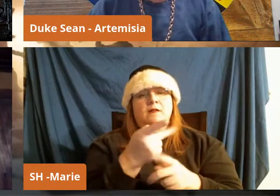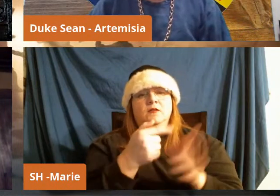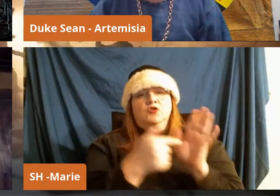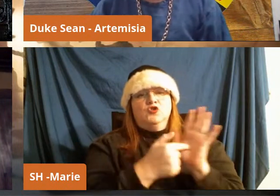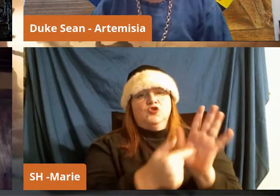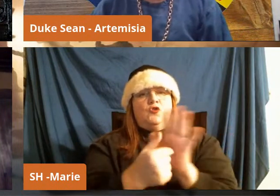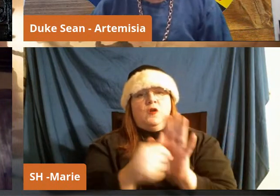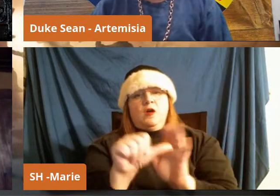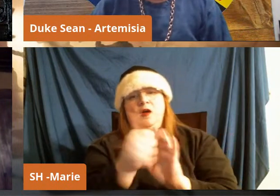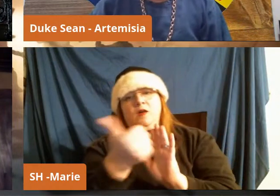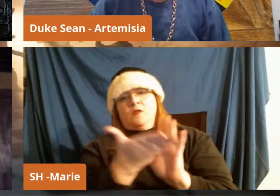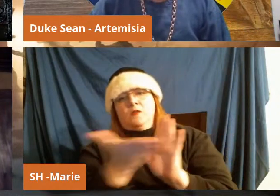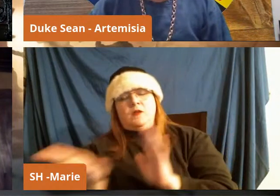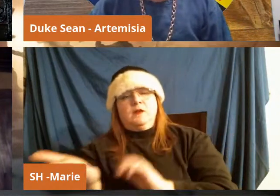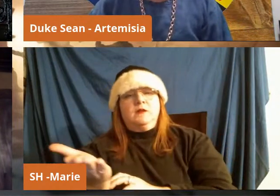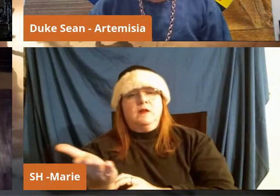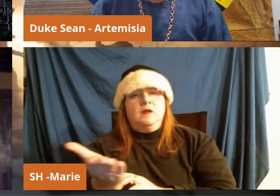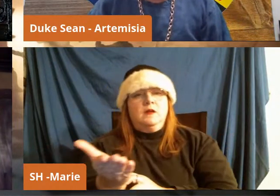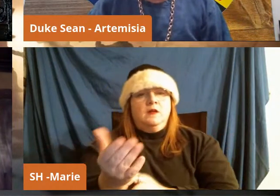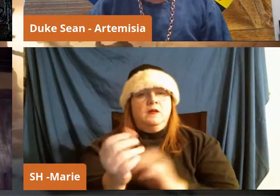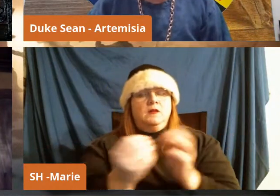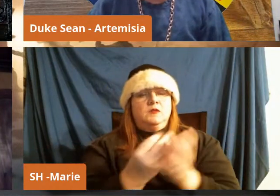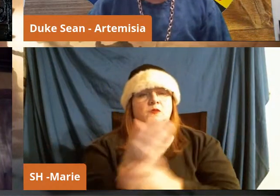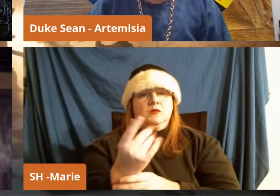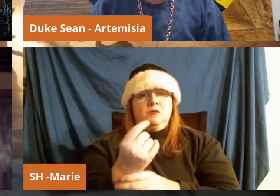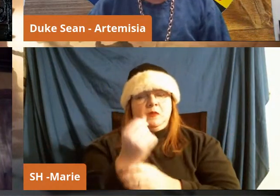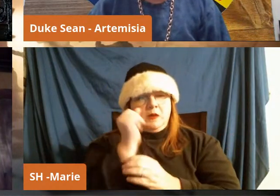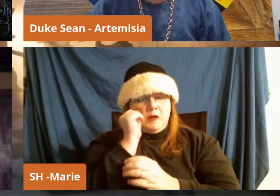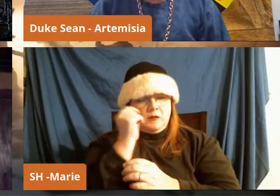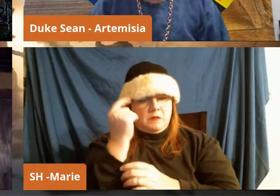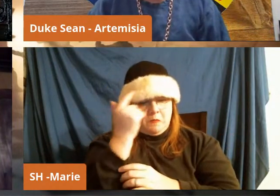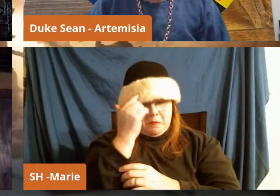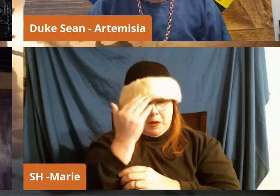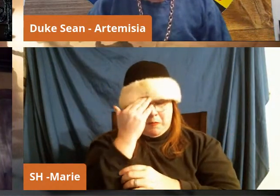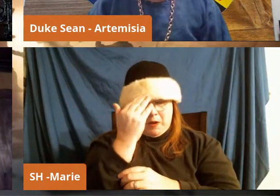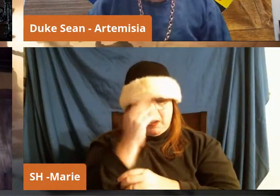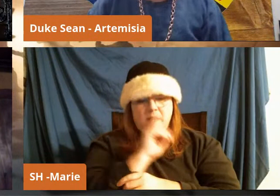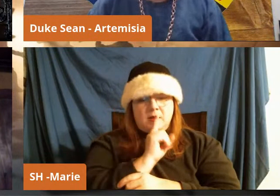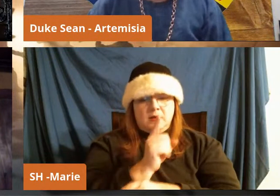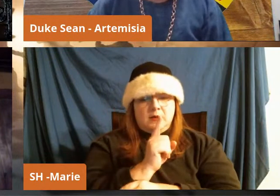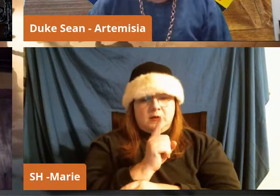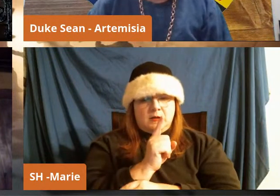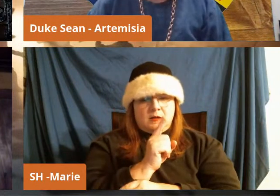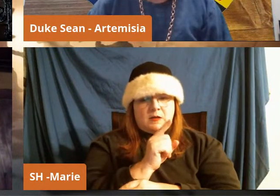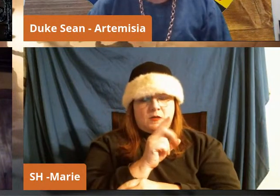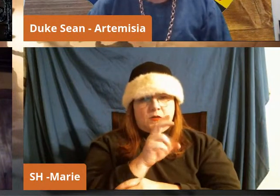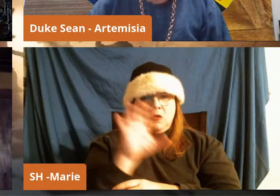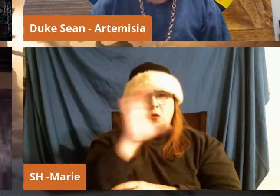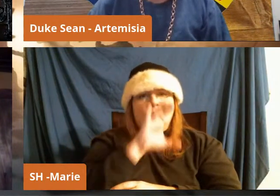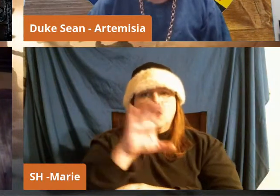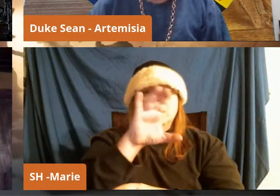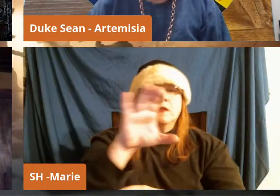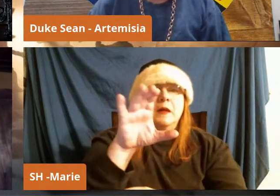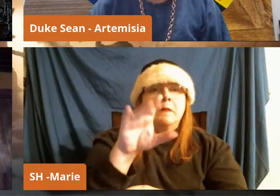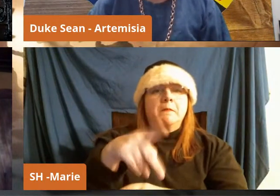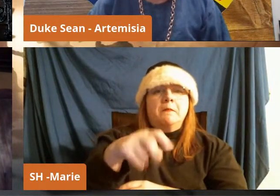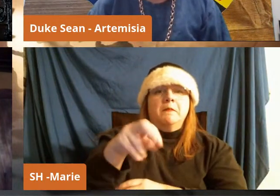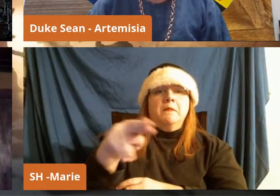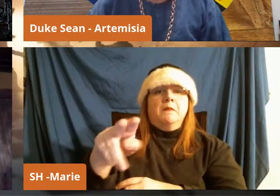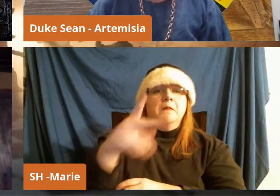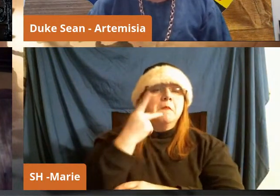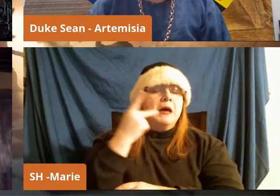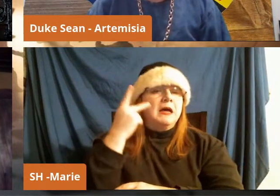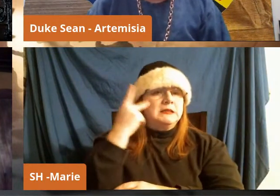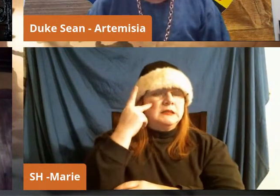showcase those other things. What springs immediately to my mind is the quest at Pennsic that they had a couple